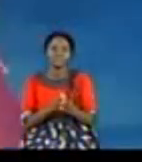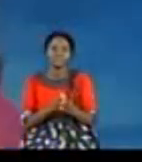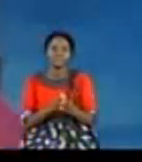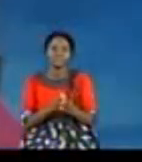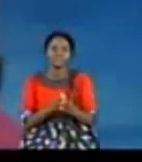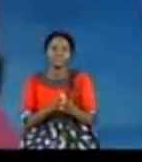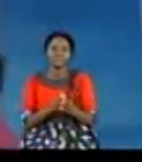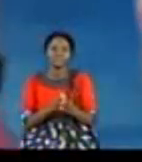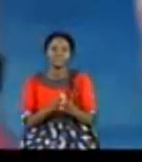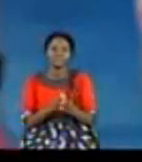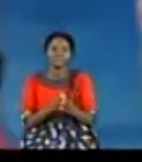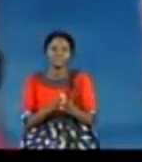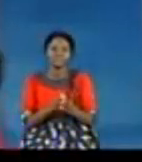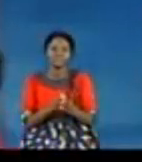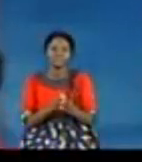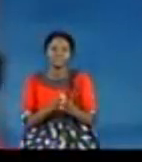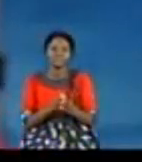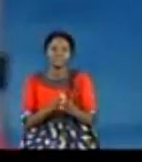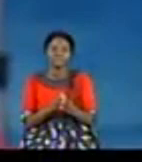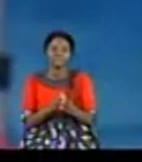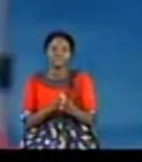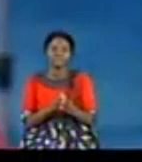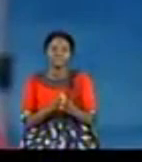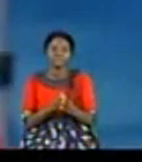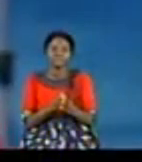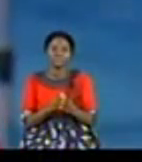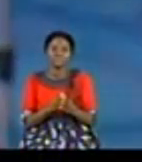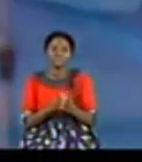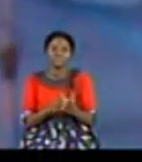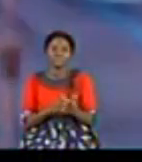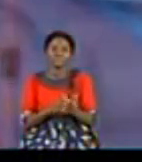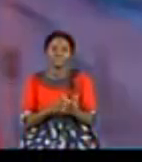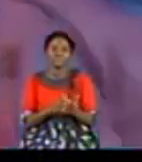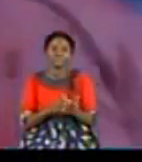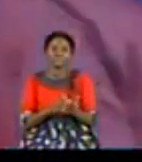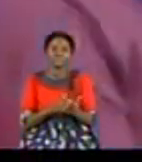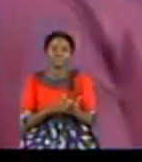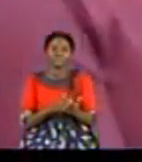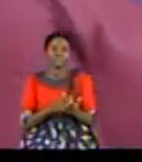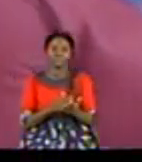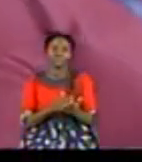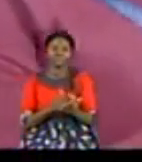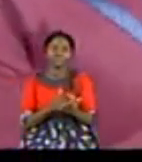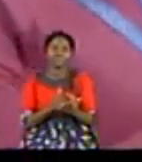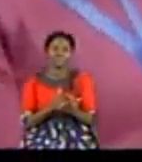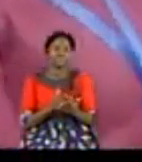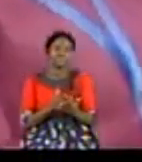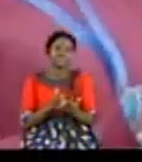you God are God you are